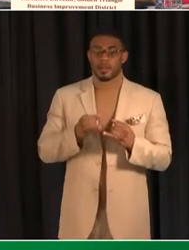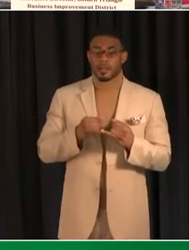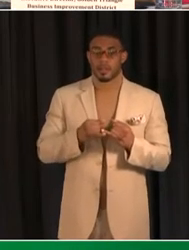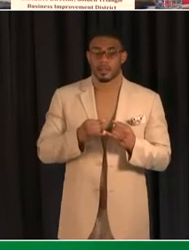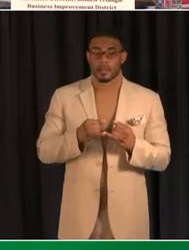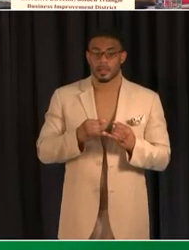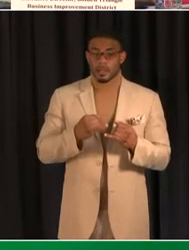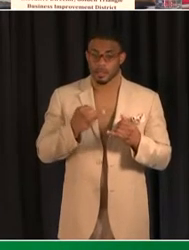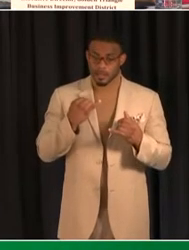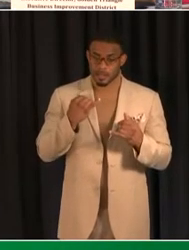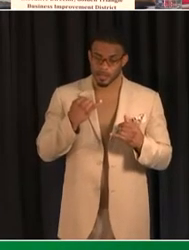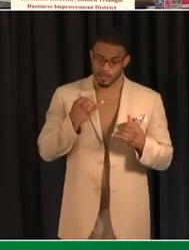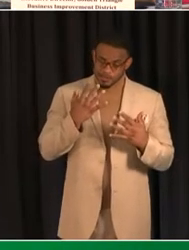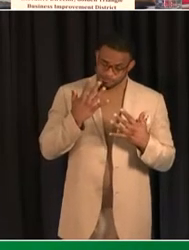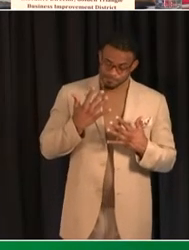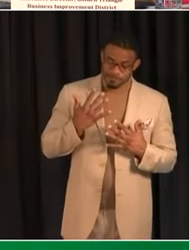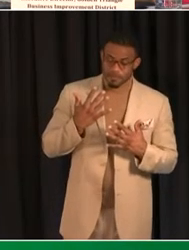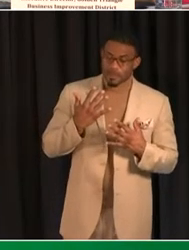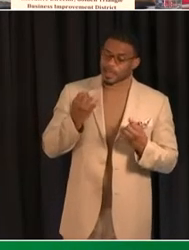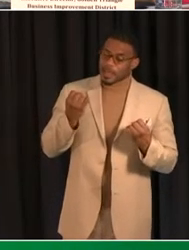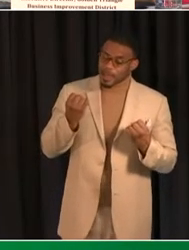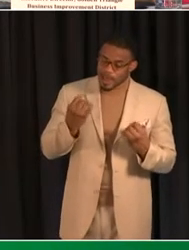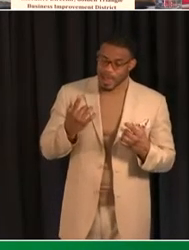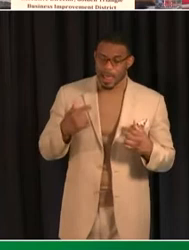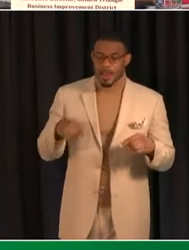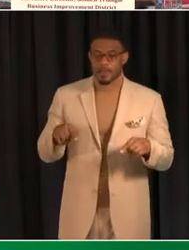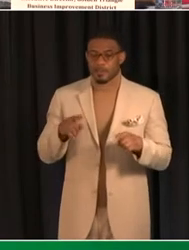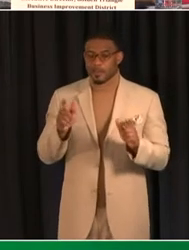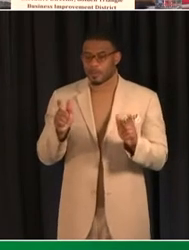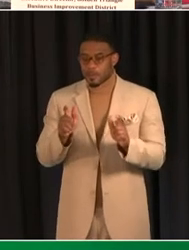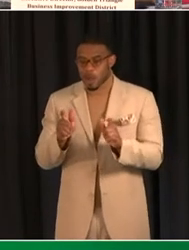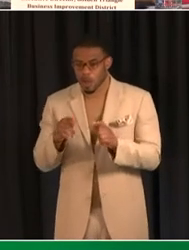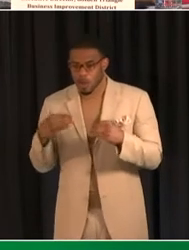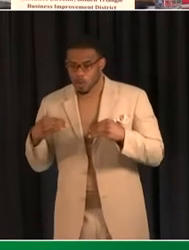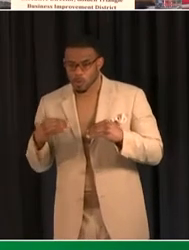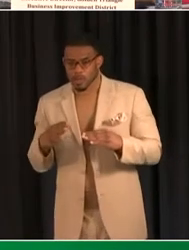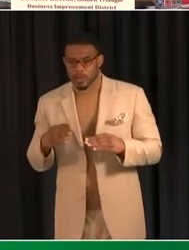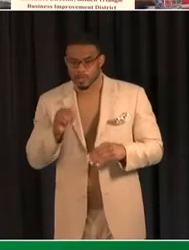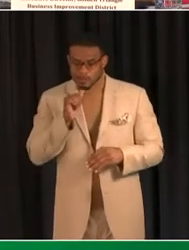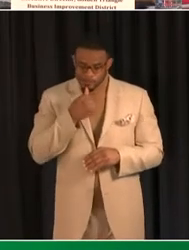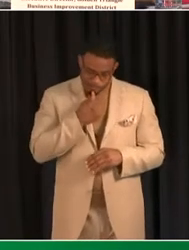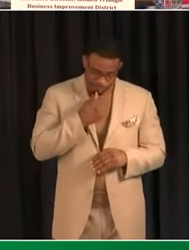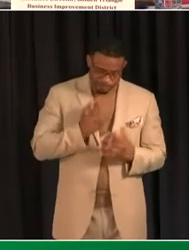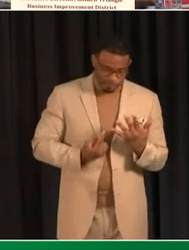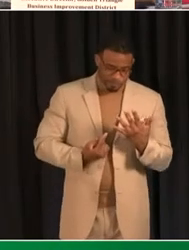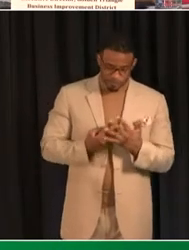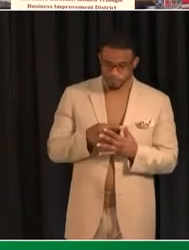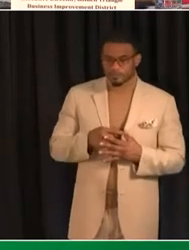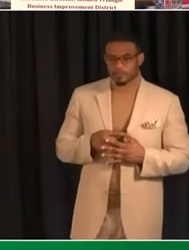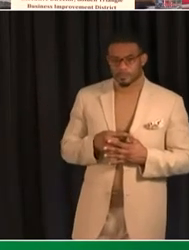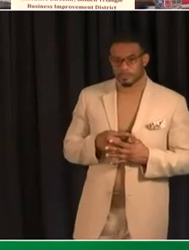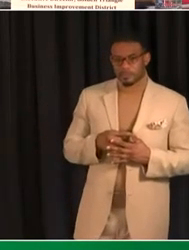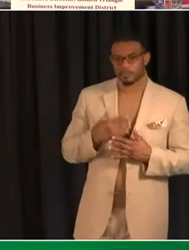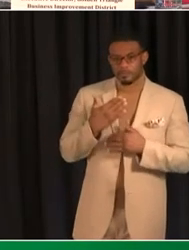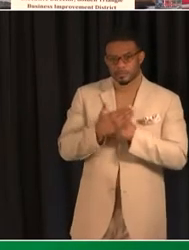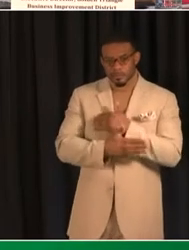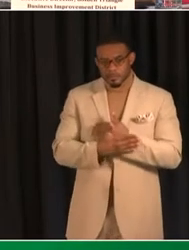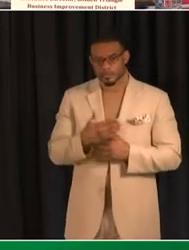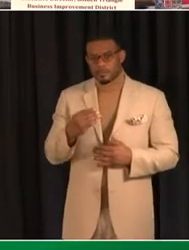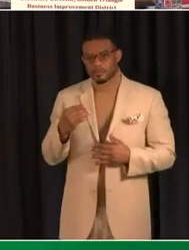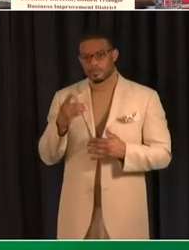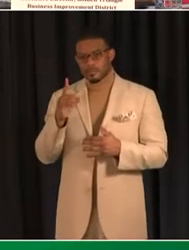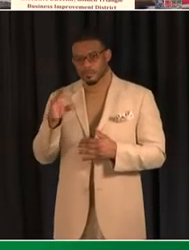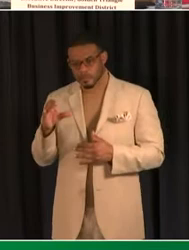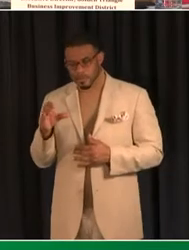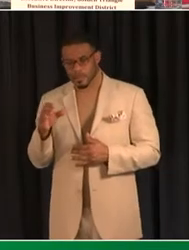then finally, and unfortunately, a lot of small retailers have suffered throughout, the